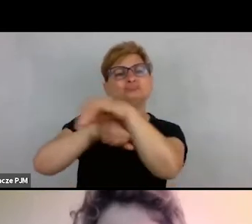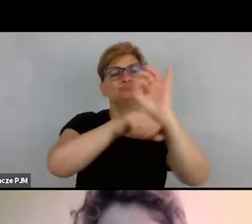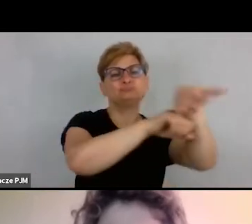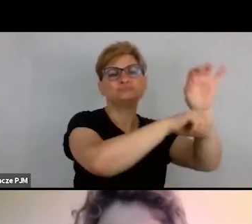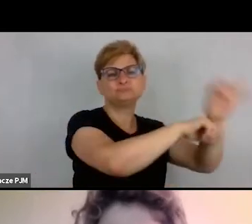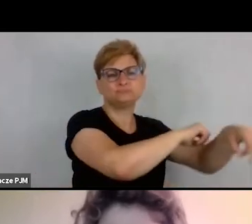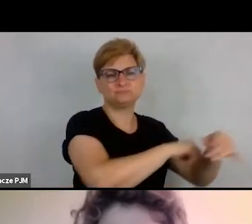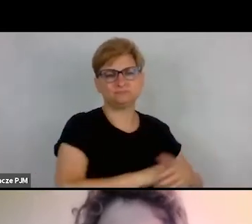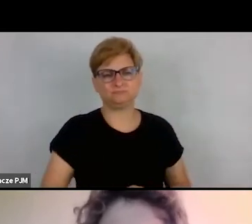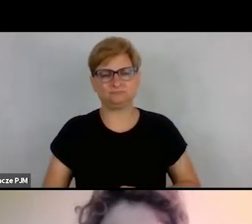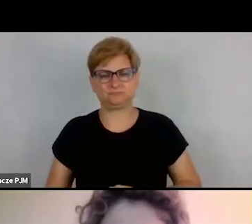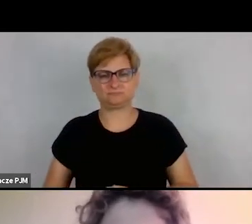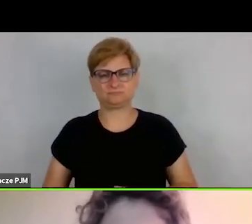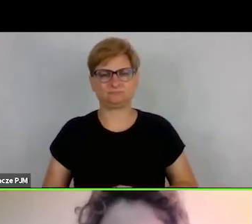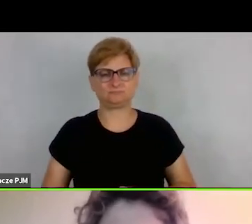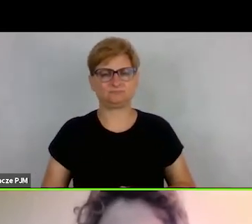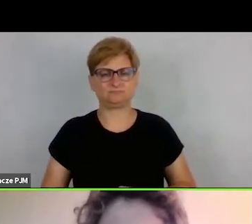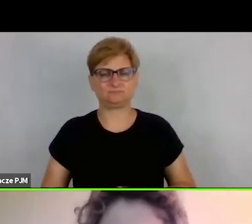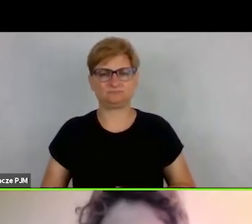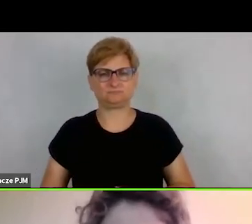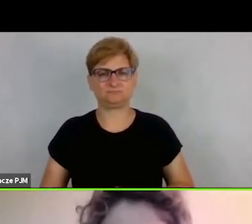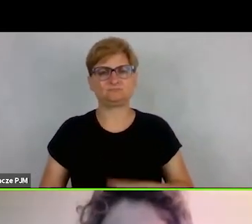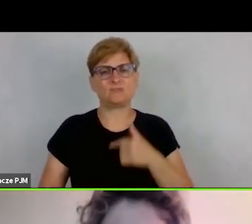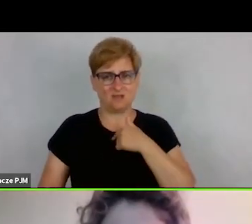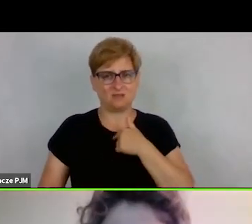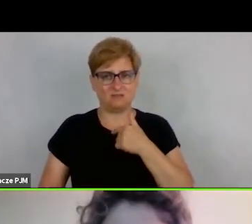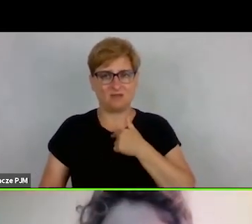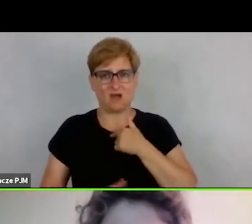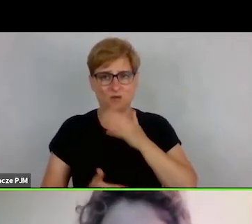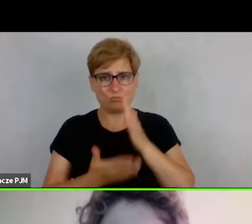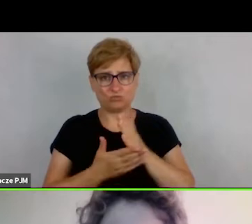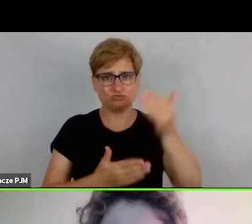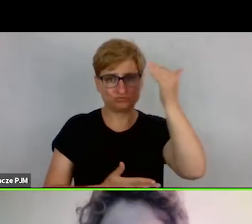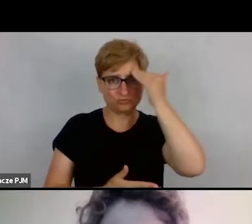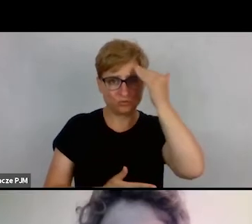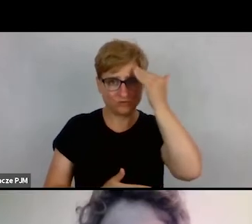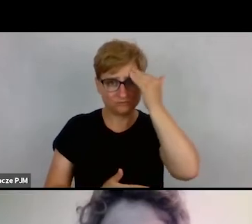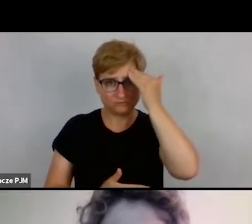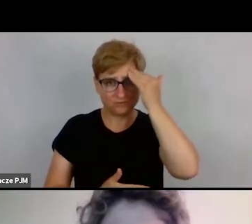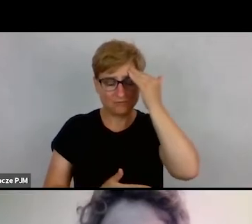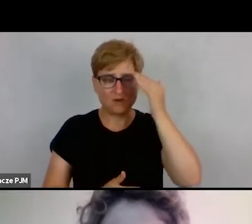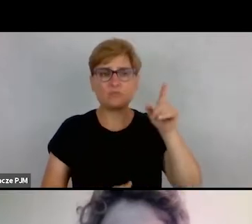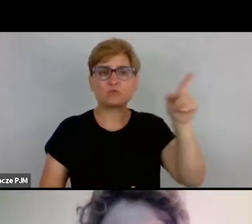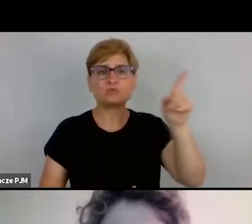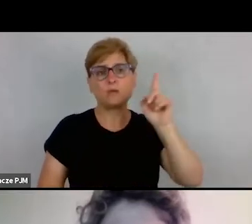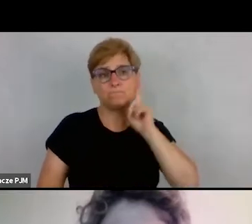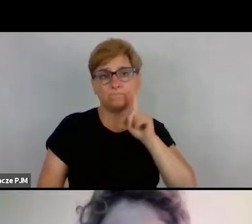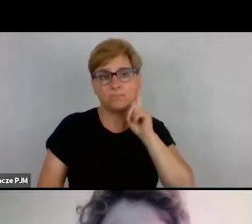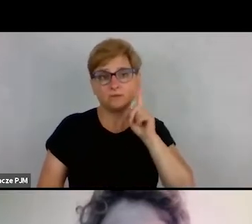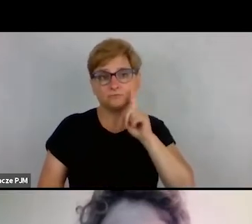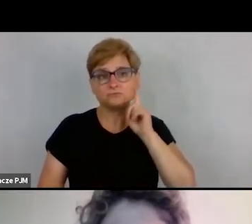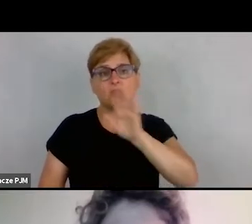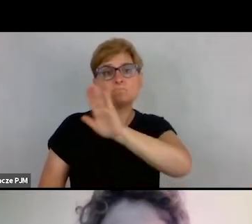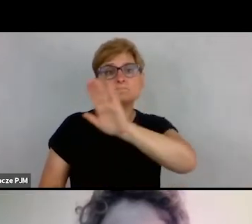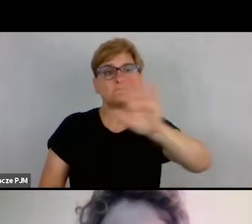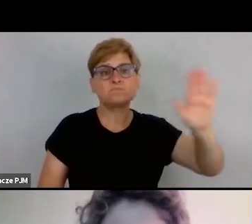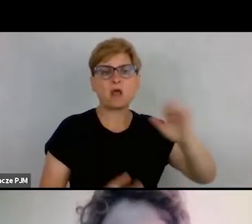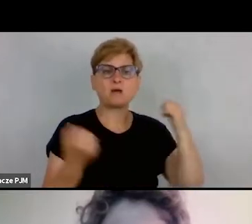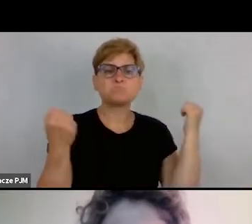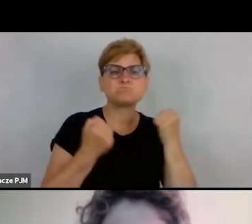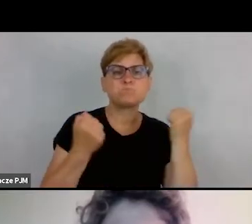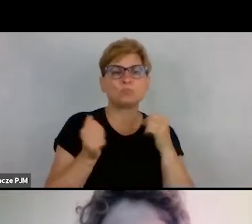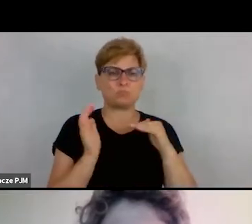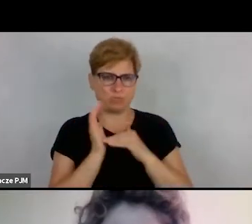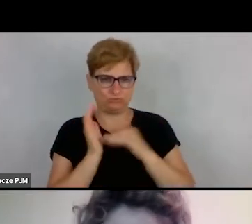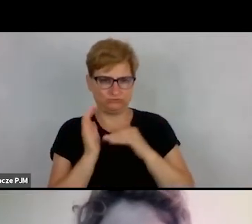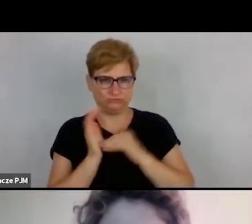men for conversations about gender issues, about violence, about the violence that they have experienced, about